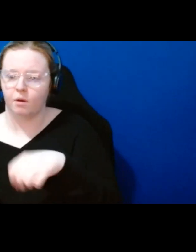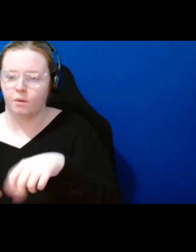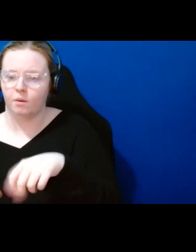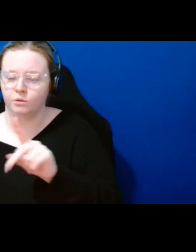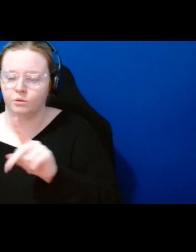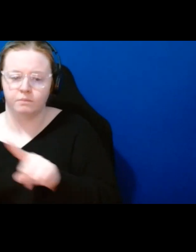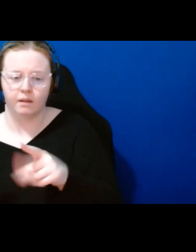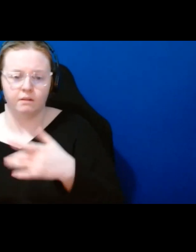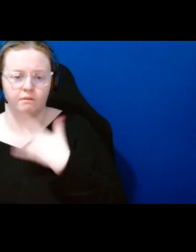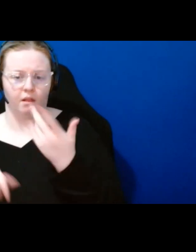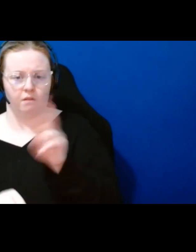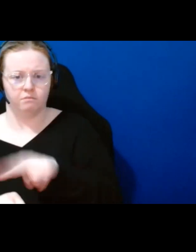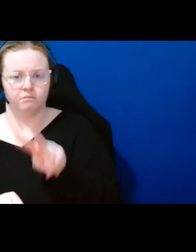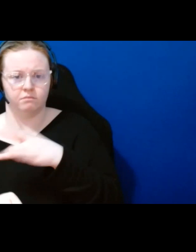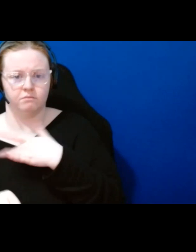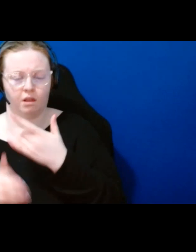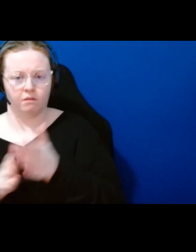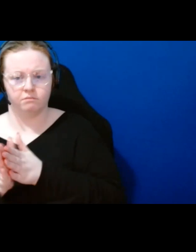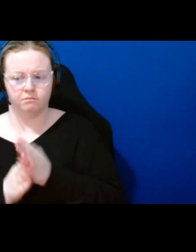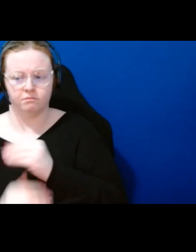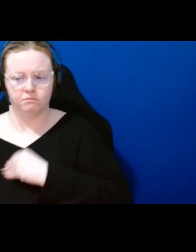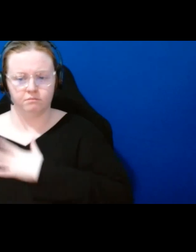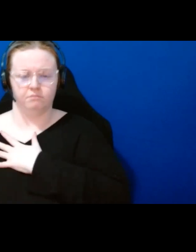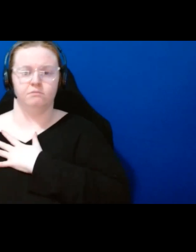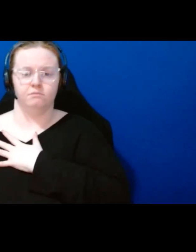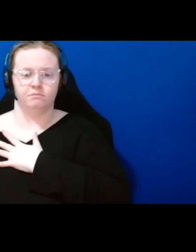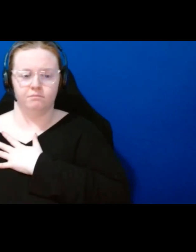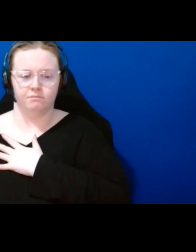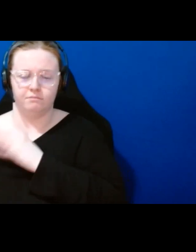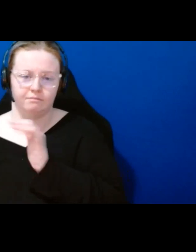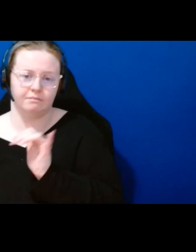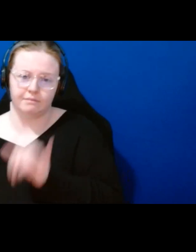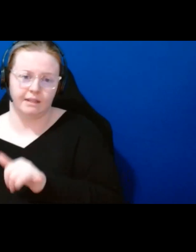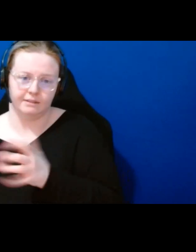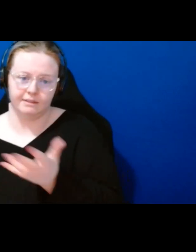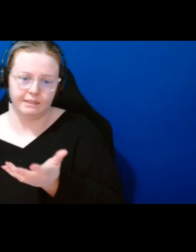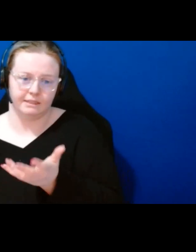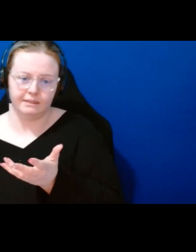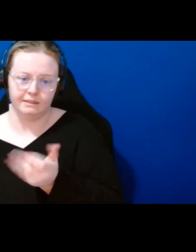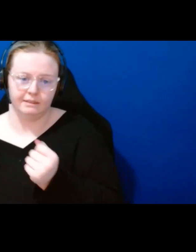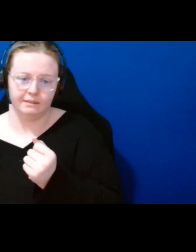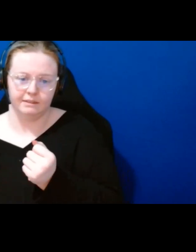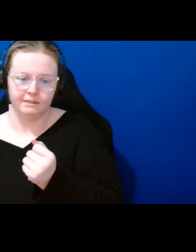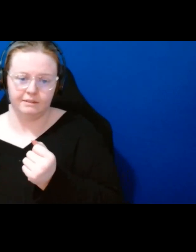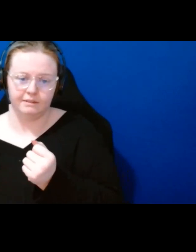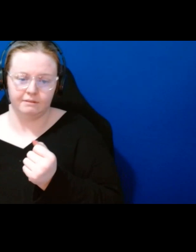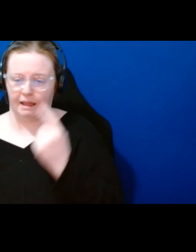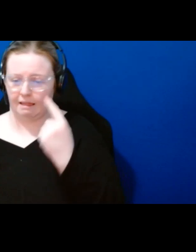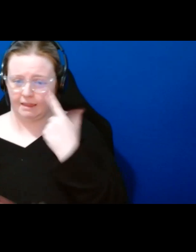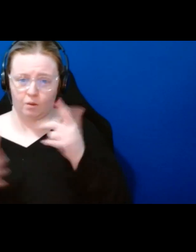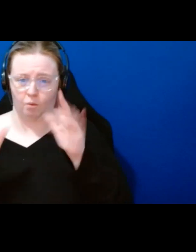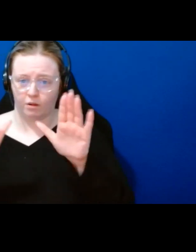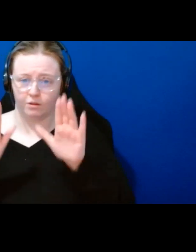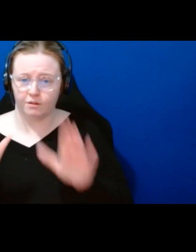very inspirational here today. Like, that's all I can say, because like, I just think it's fantastic that